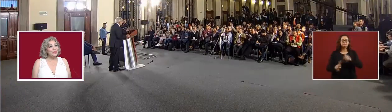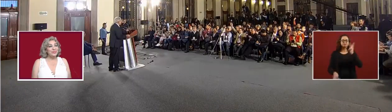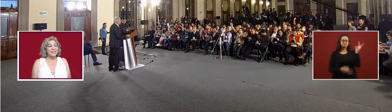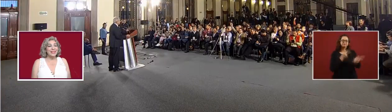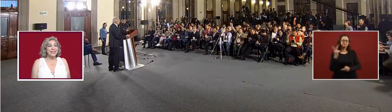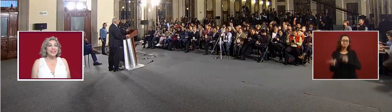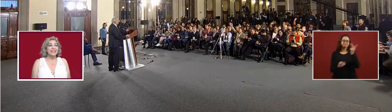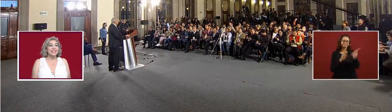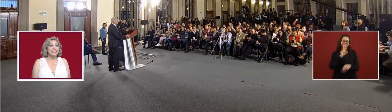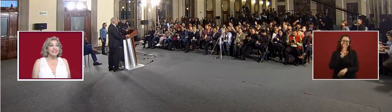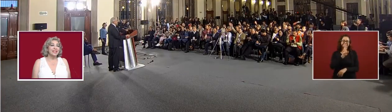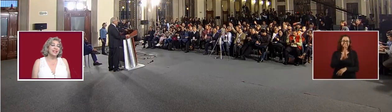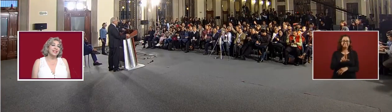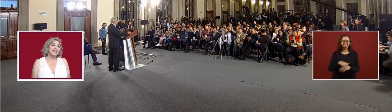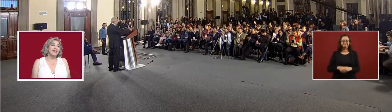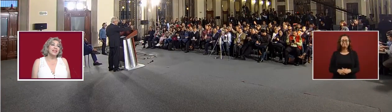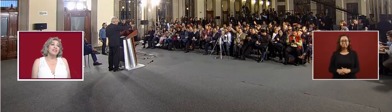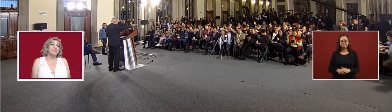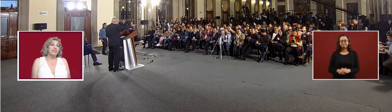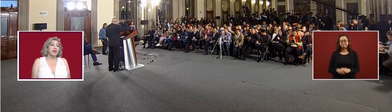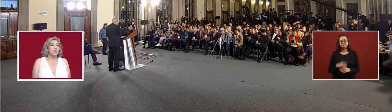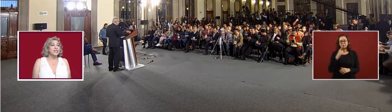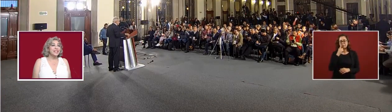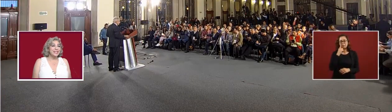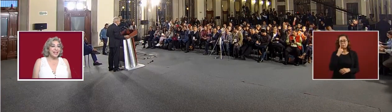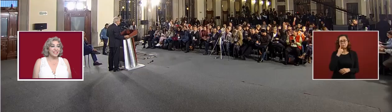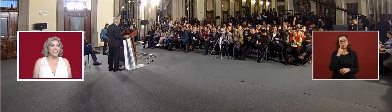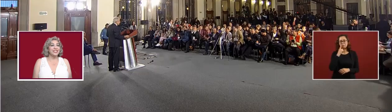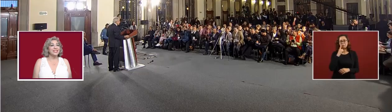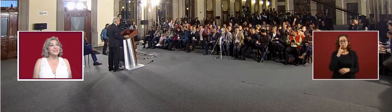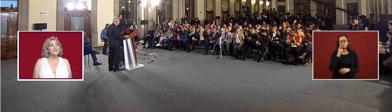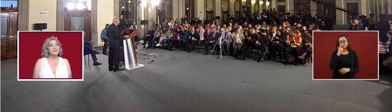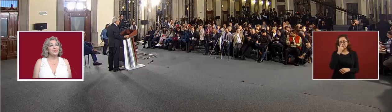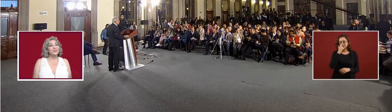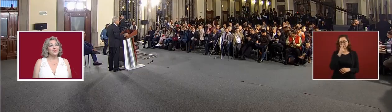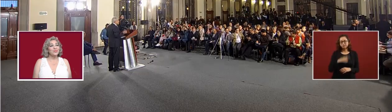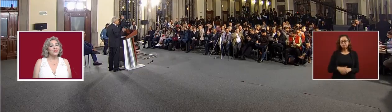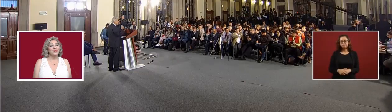for questions and answers.